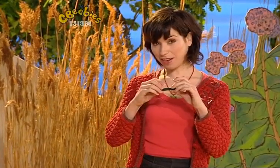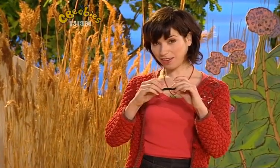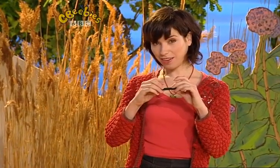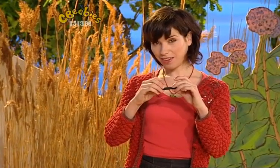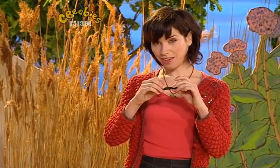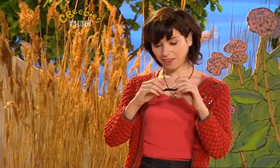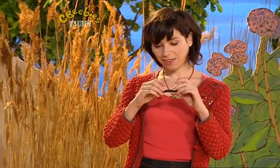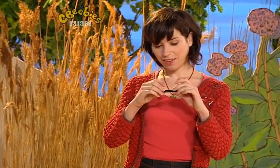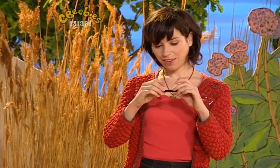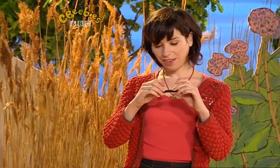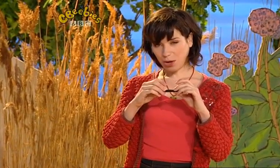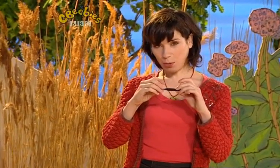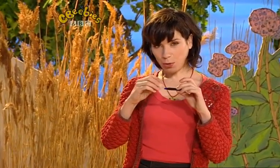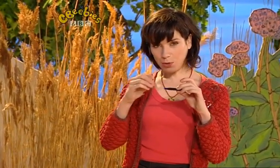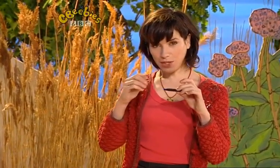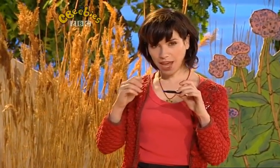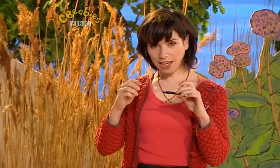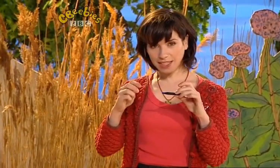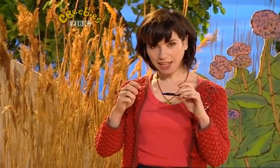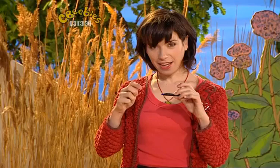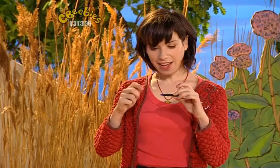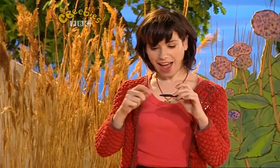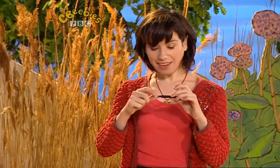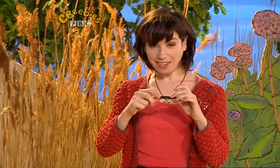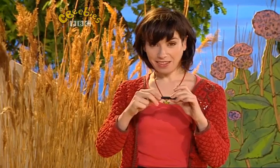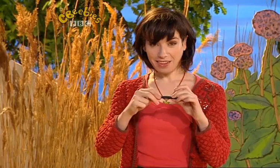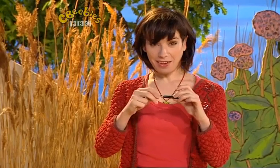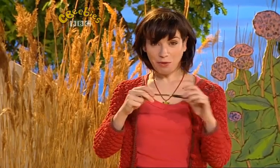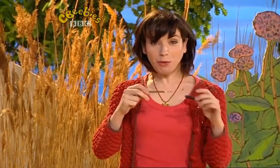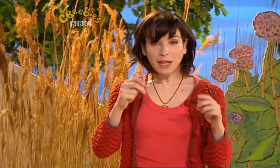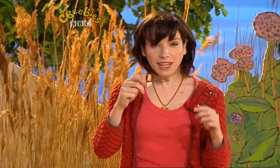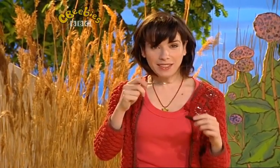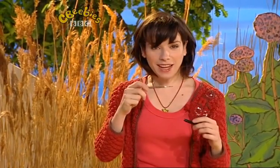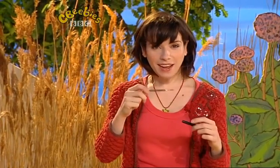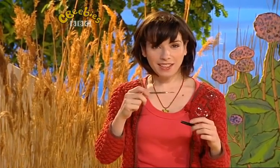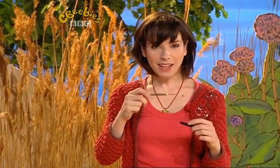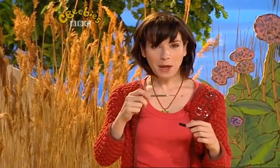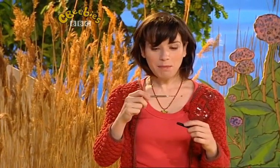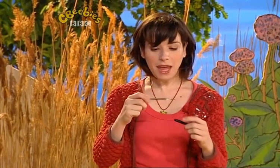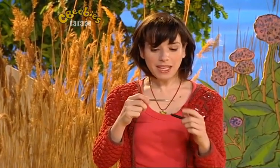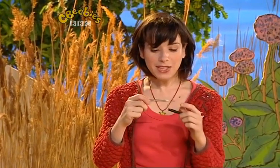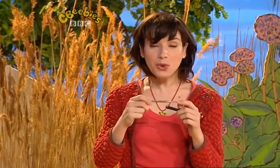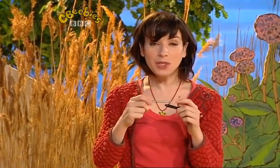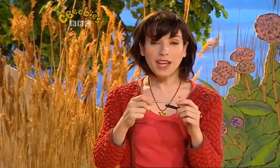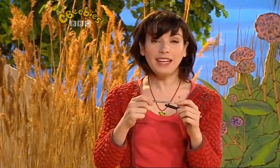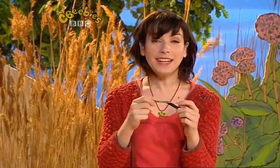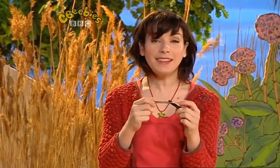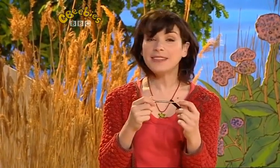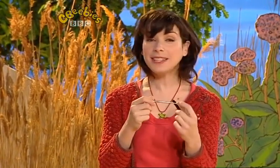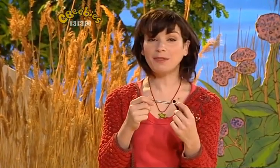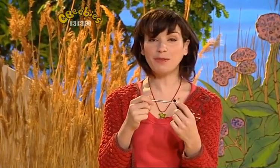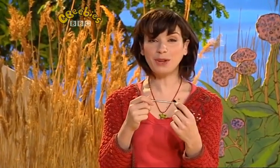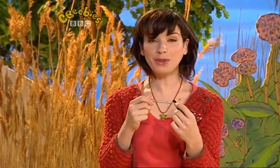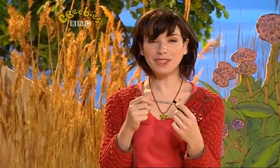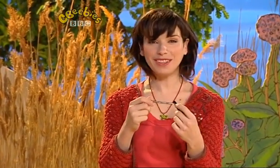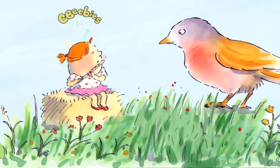pen. He removed the case and, from the inside, made his daughter a little